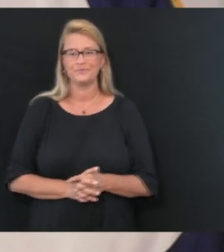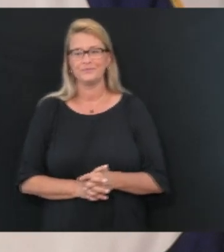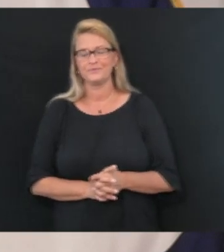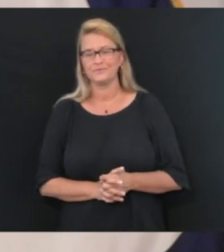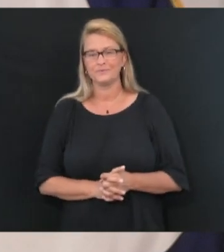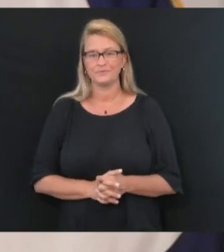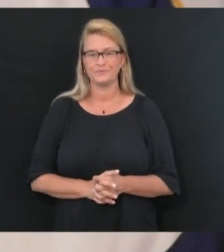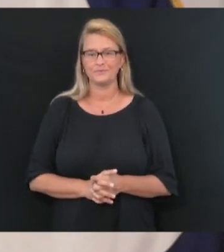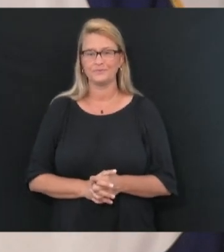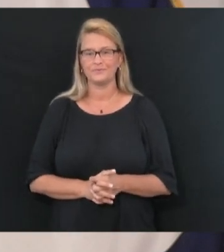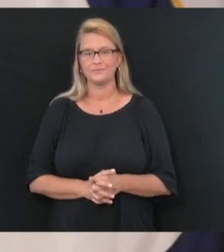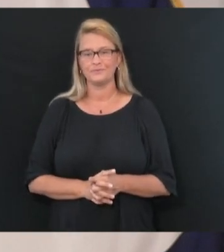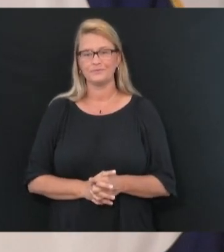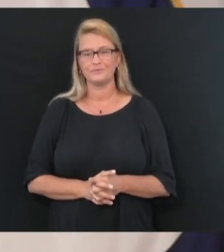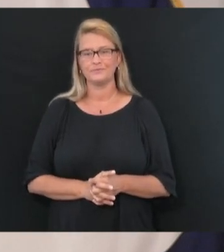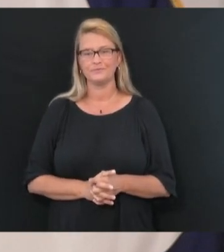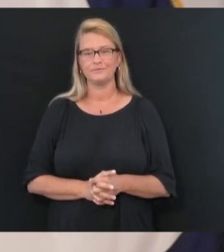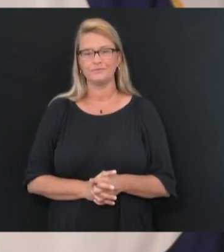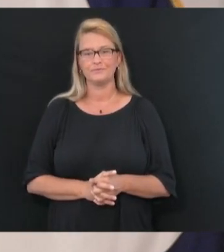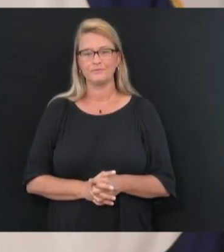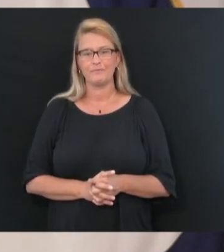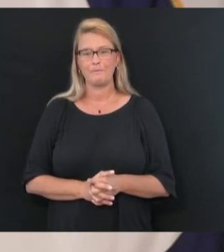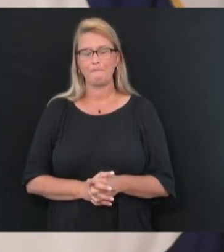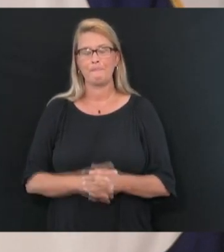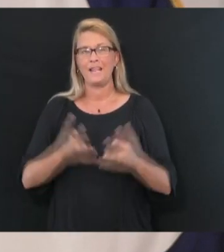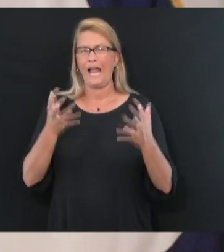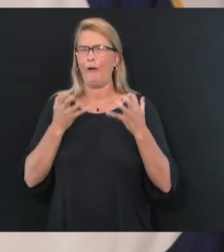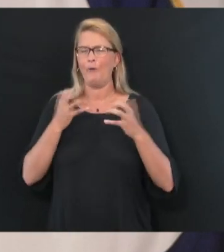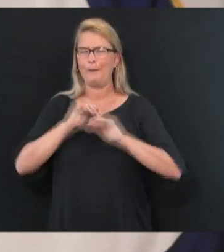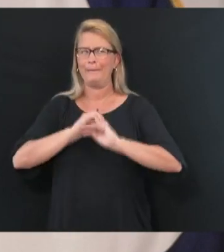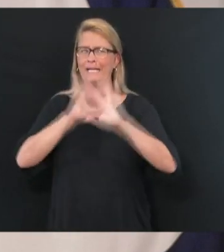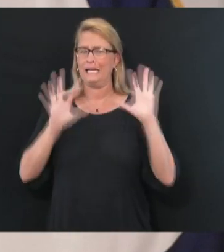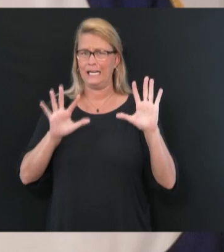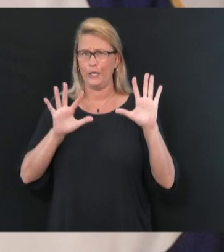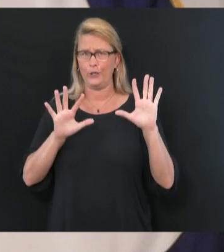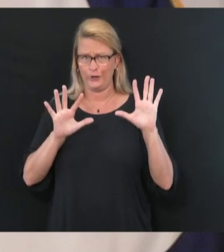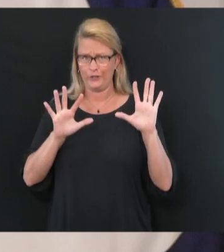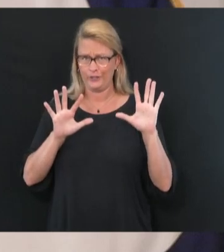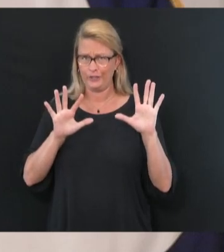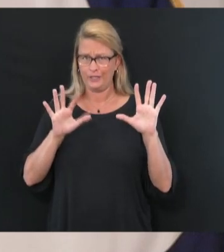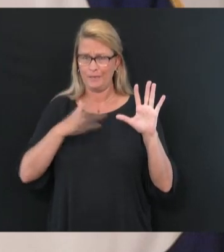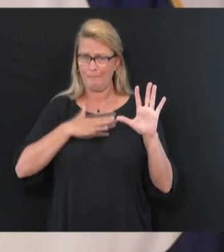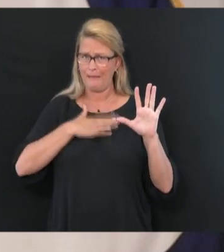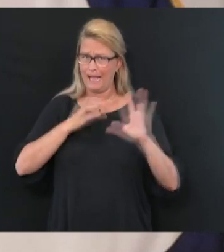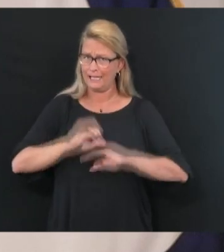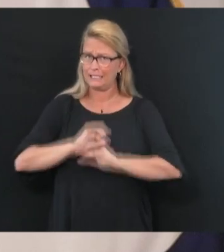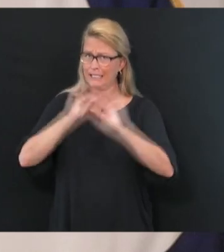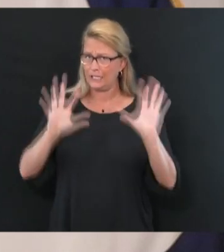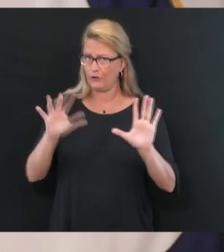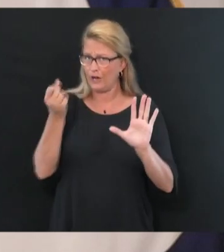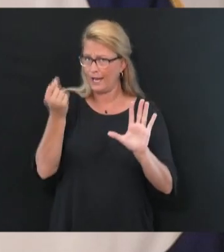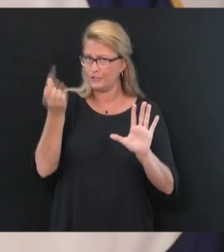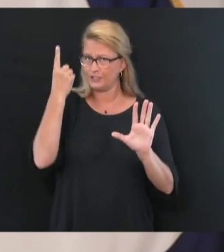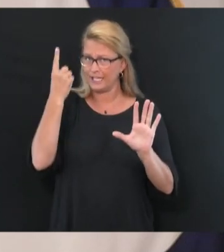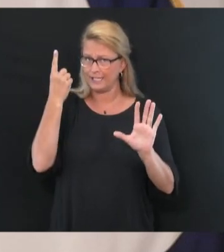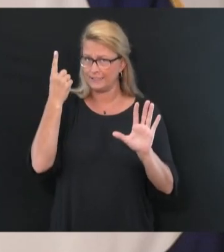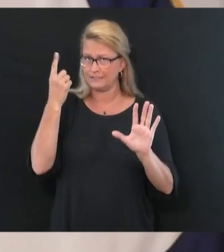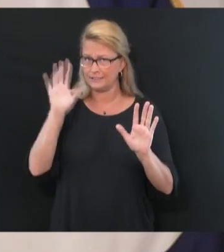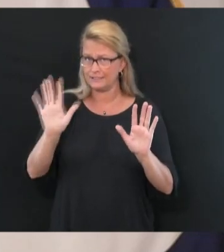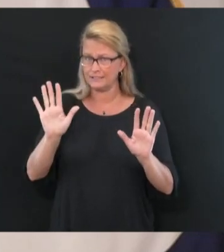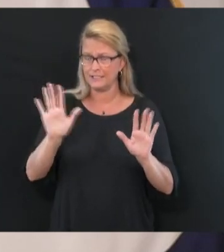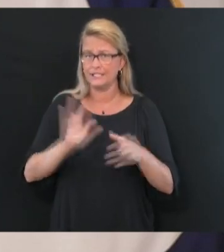to where even I can understand it. But as I understand this is look at it just this